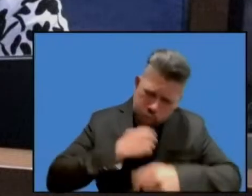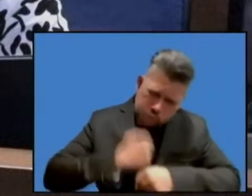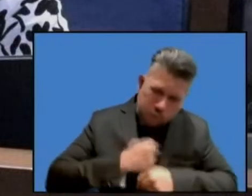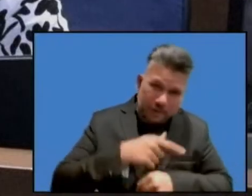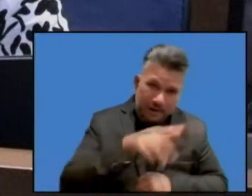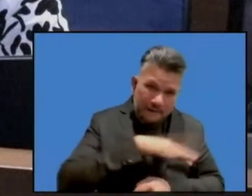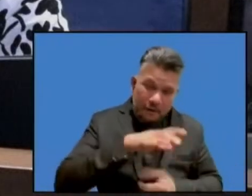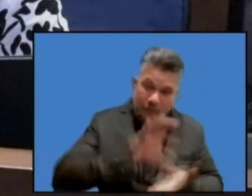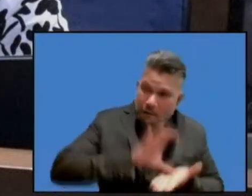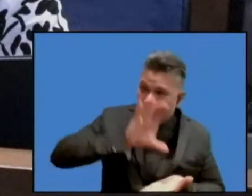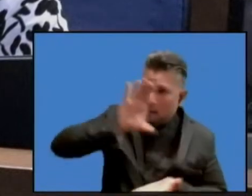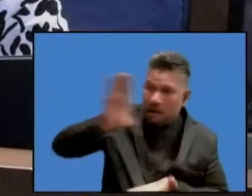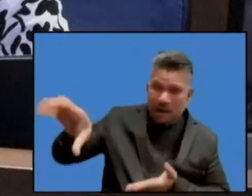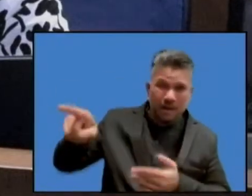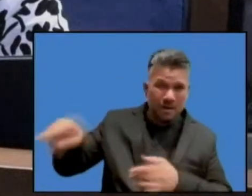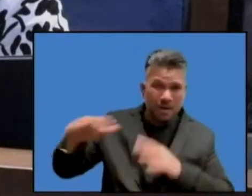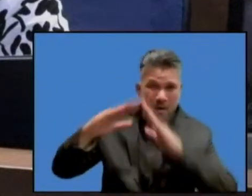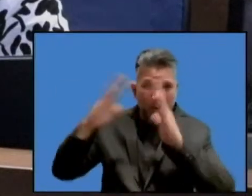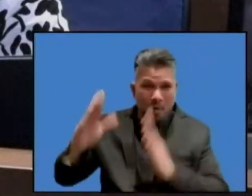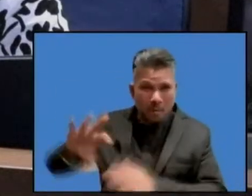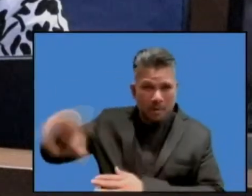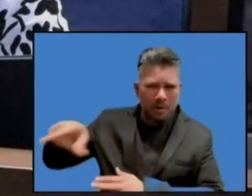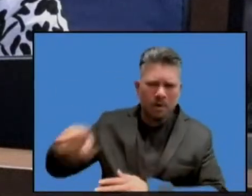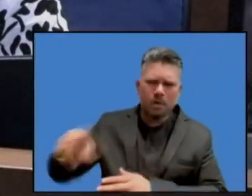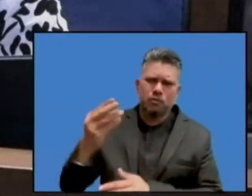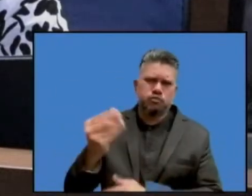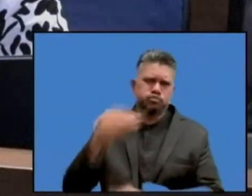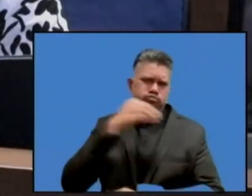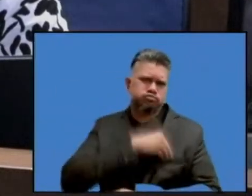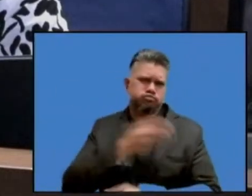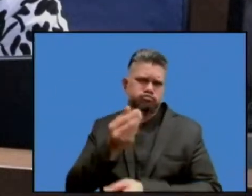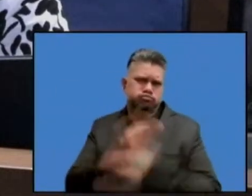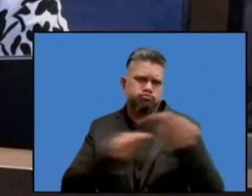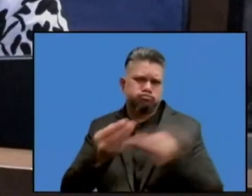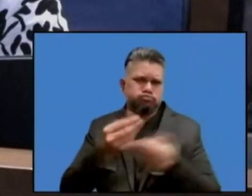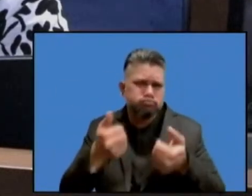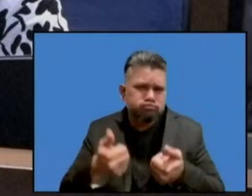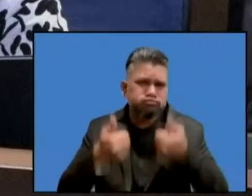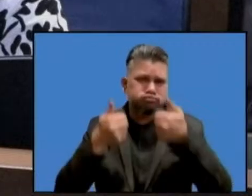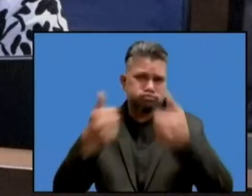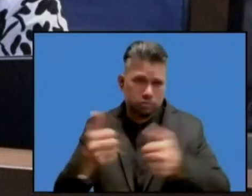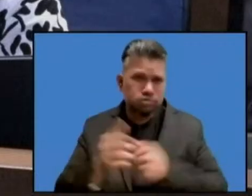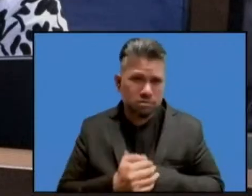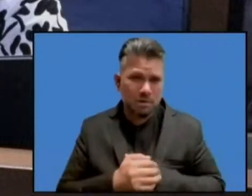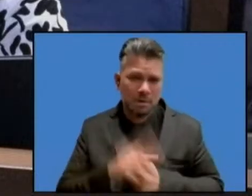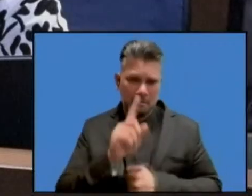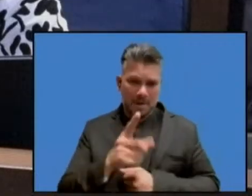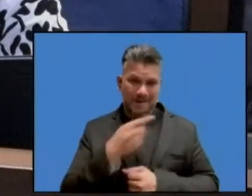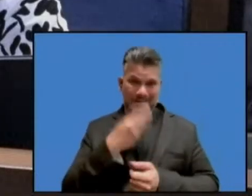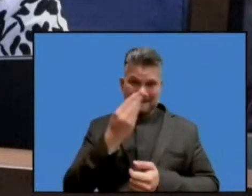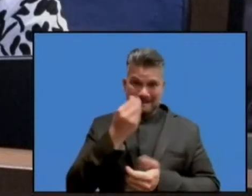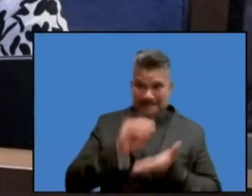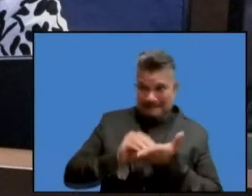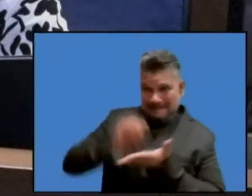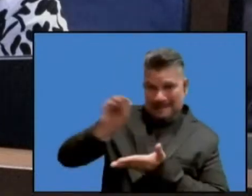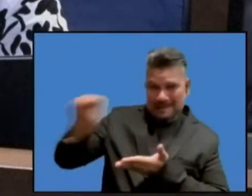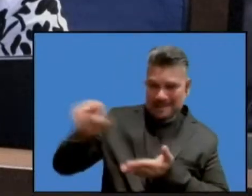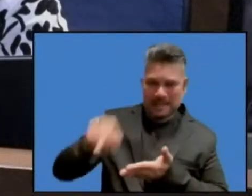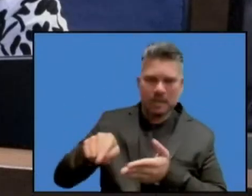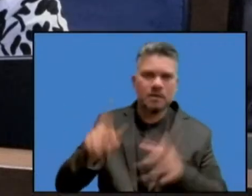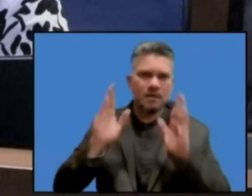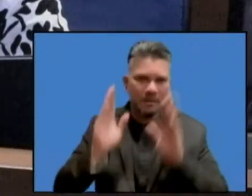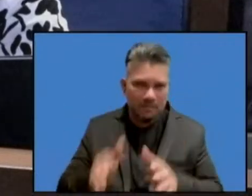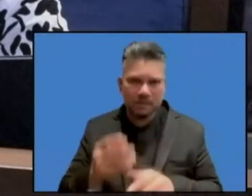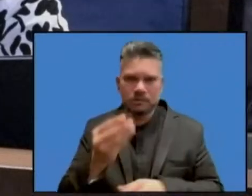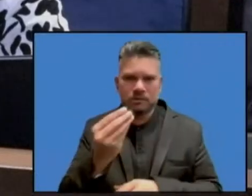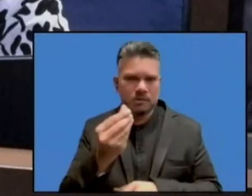the remittance would be made with a moderate cost, which is also one of the SDG targets.